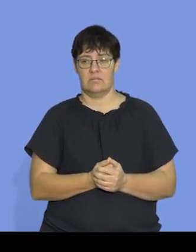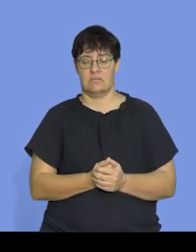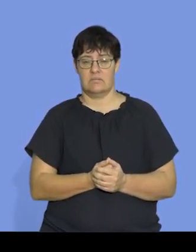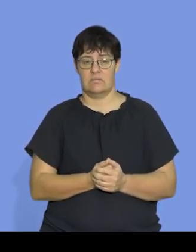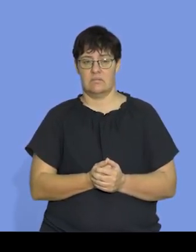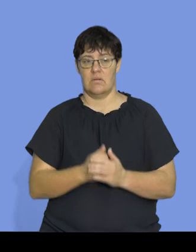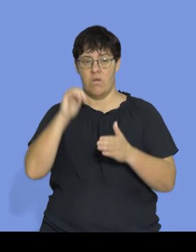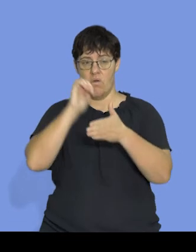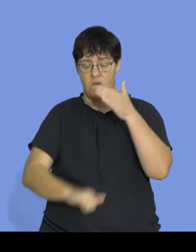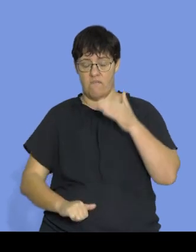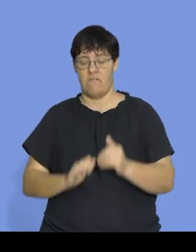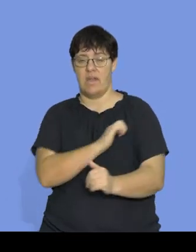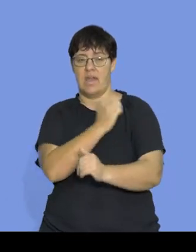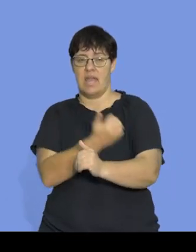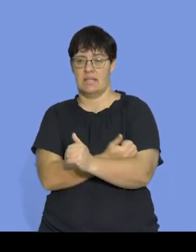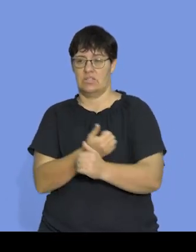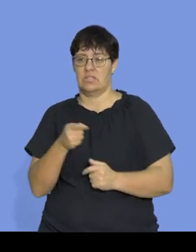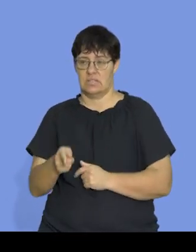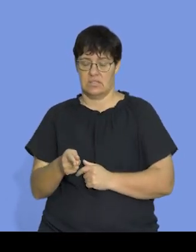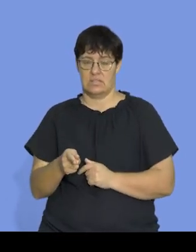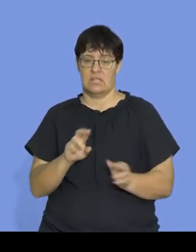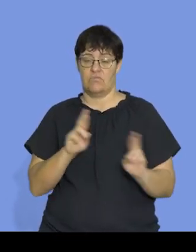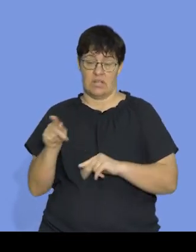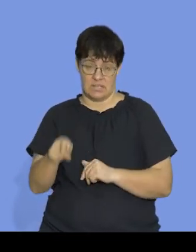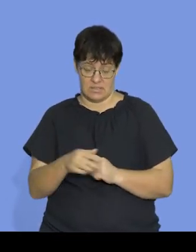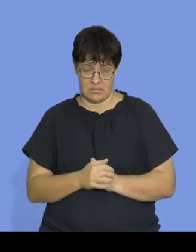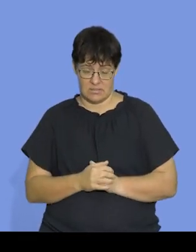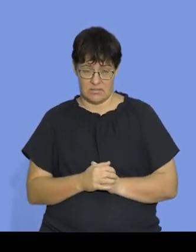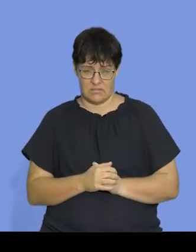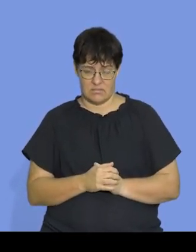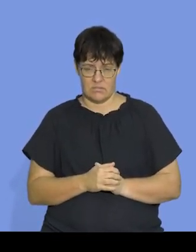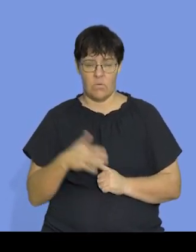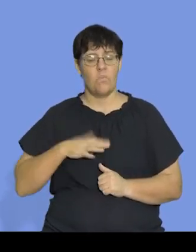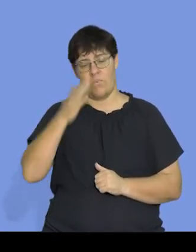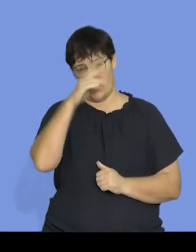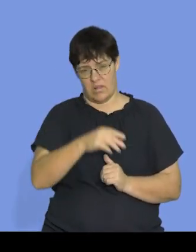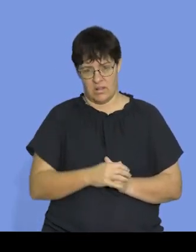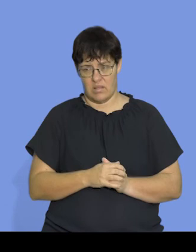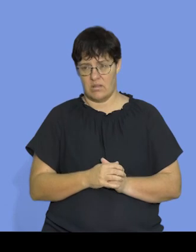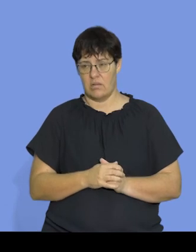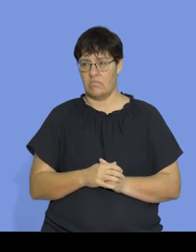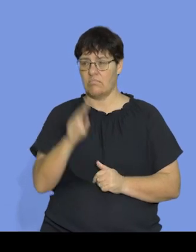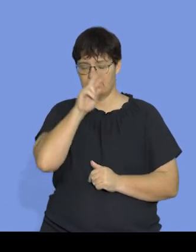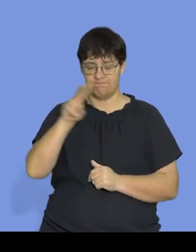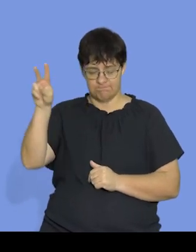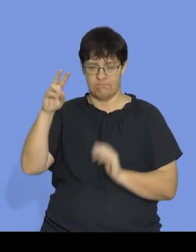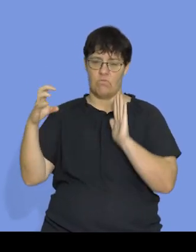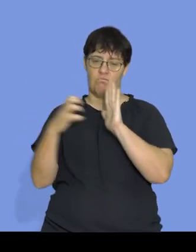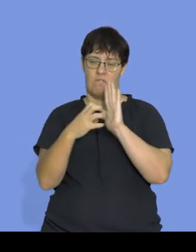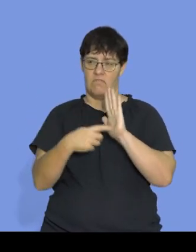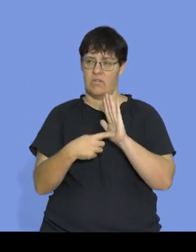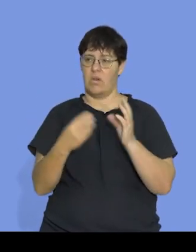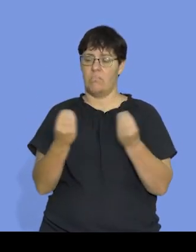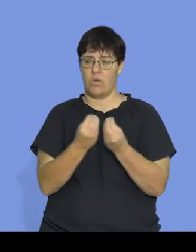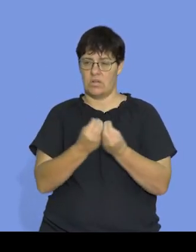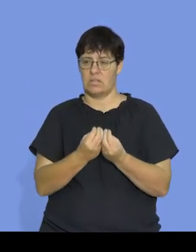less the energy of the reactants. Okay, that's what we know. So we read it off from the graph. The products are at